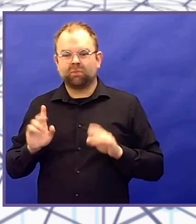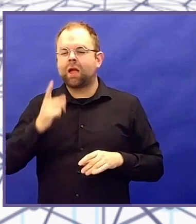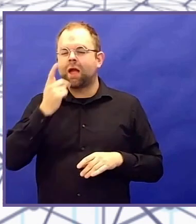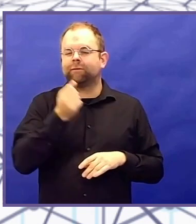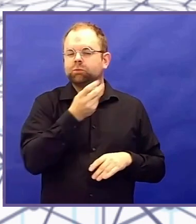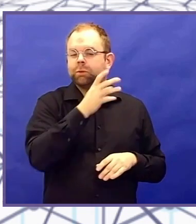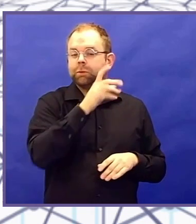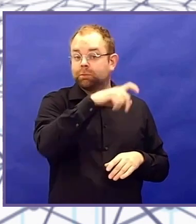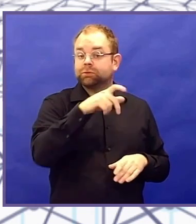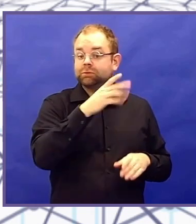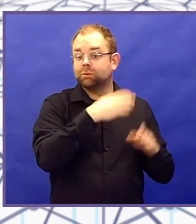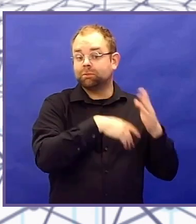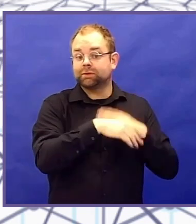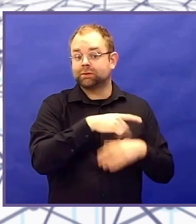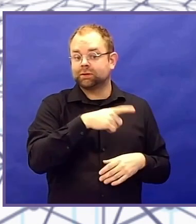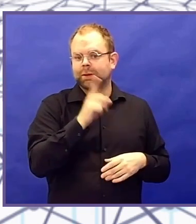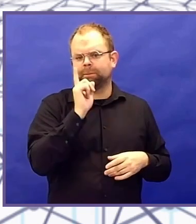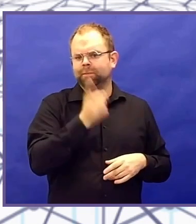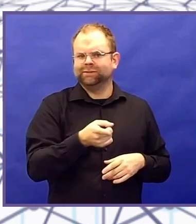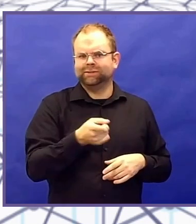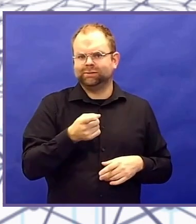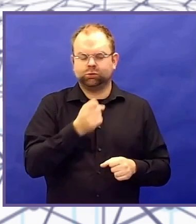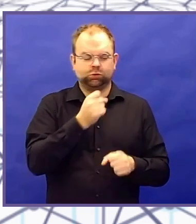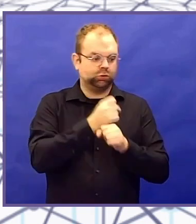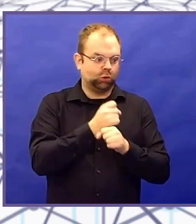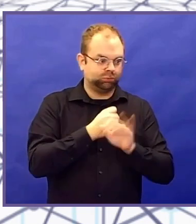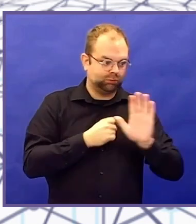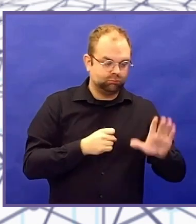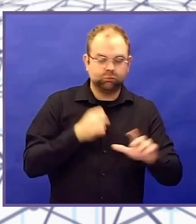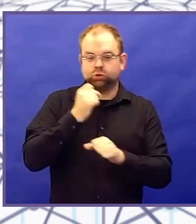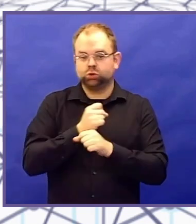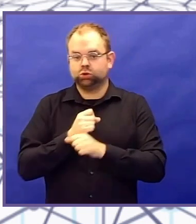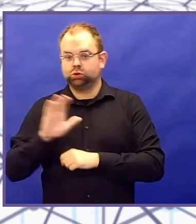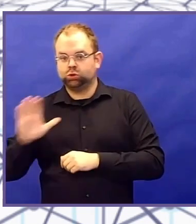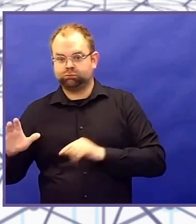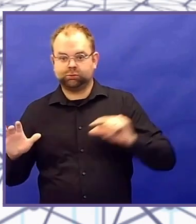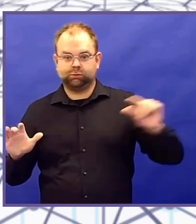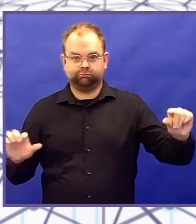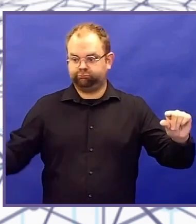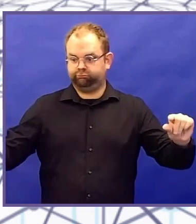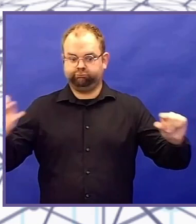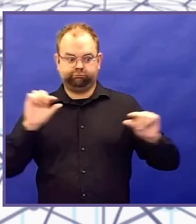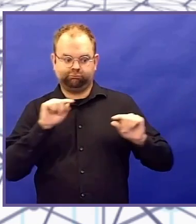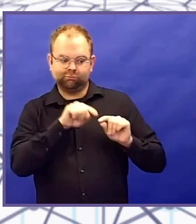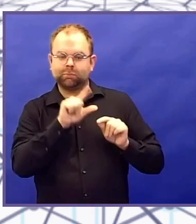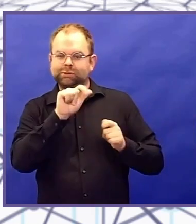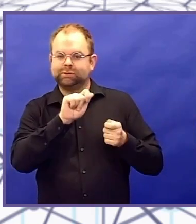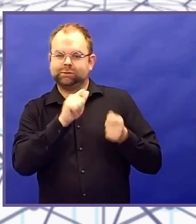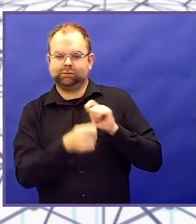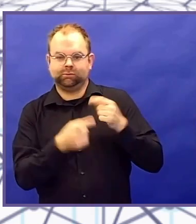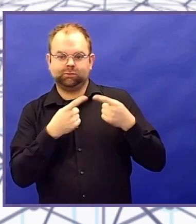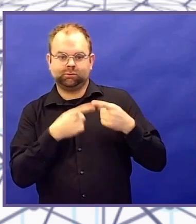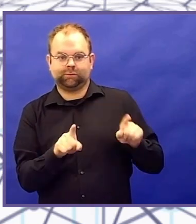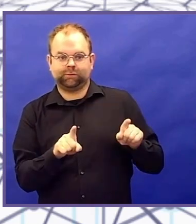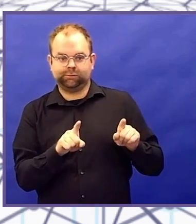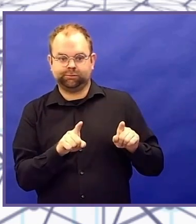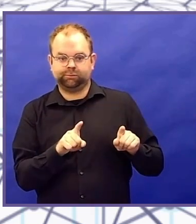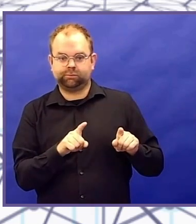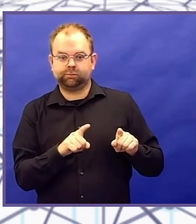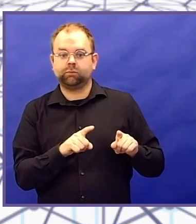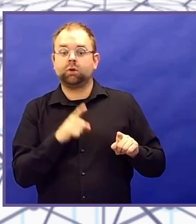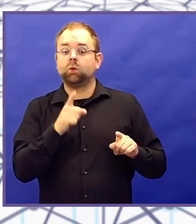job, sometimes you want to combine, have one person do A, C, and F, and the other person do